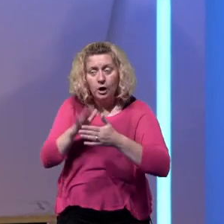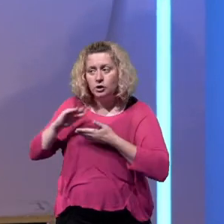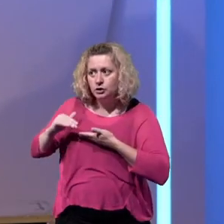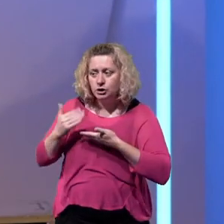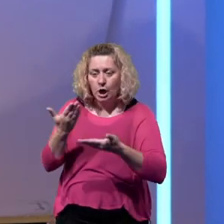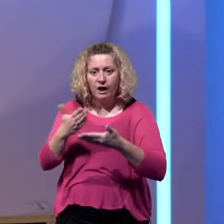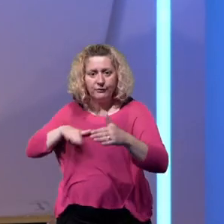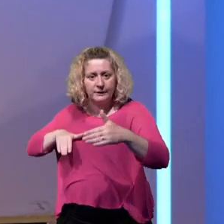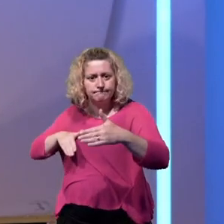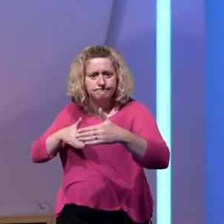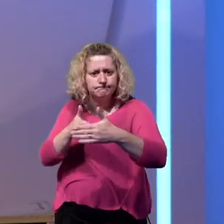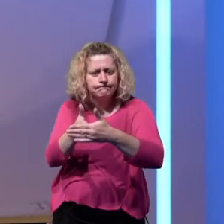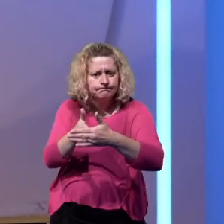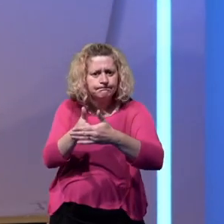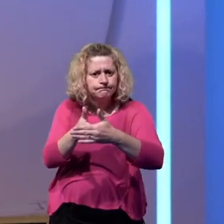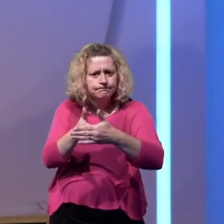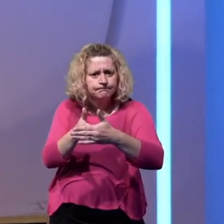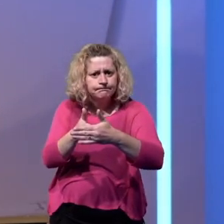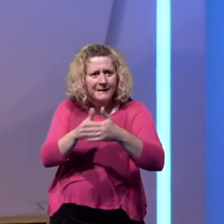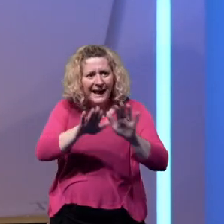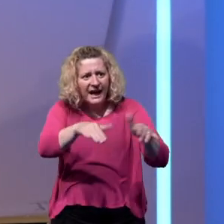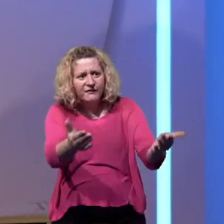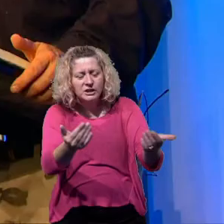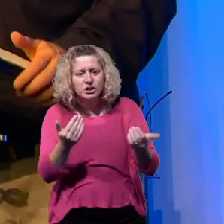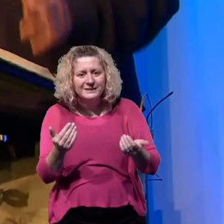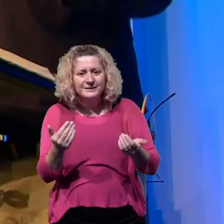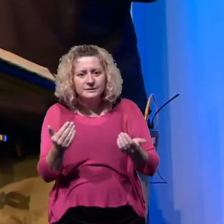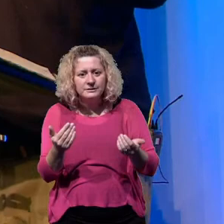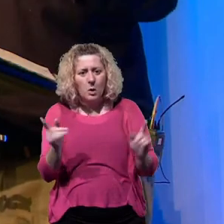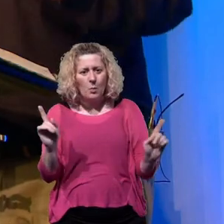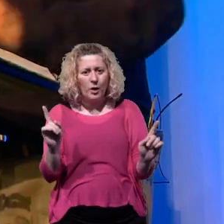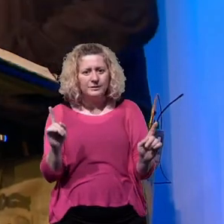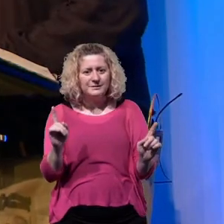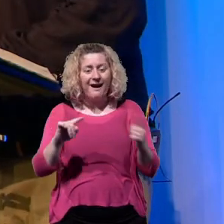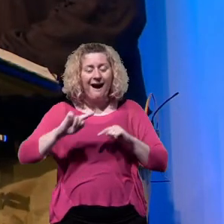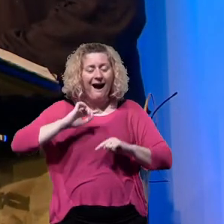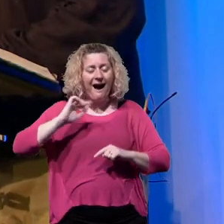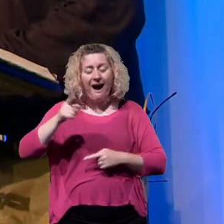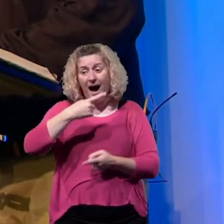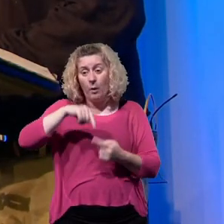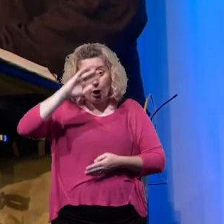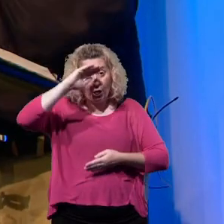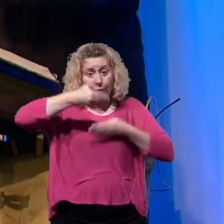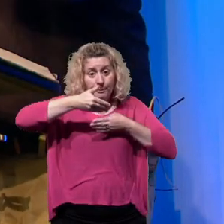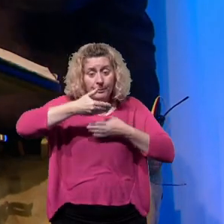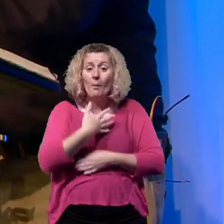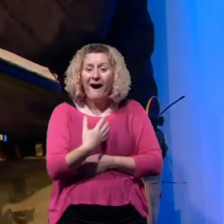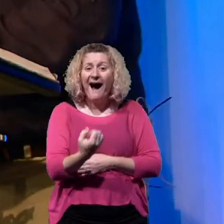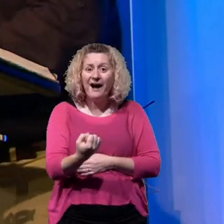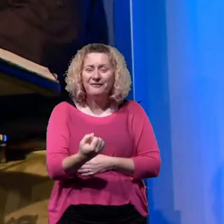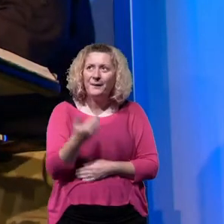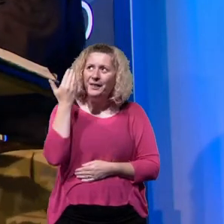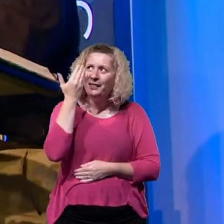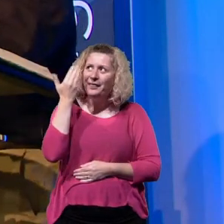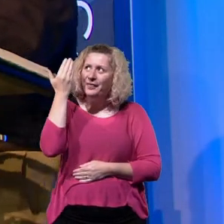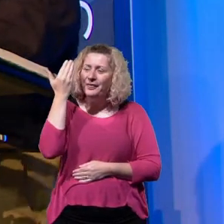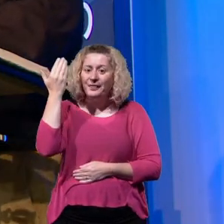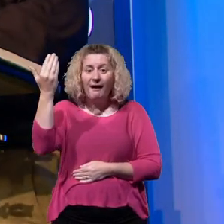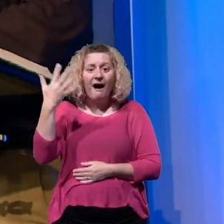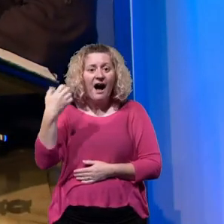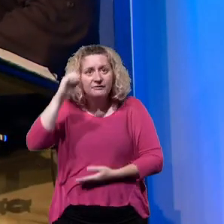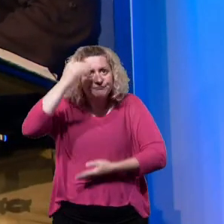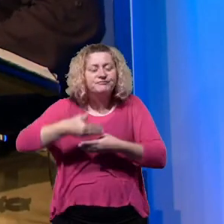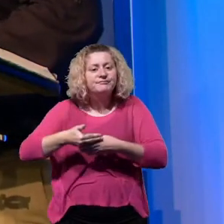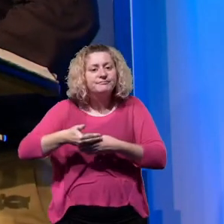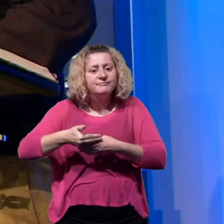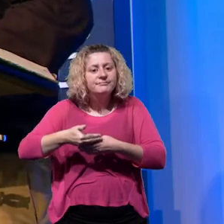is not understanding our daydreams and nightmares, our blind spots. Now, wonderfully, James was